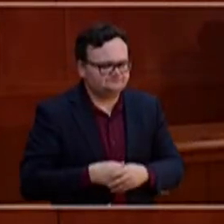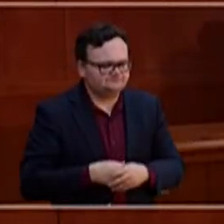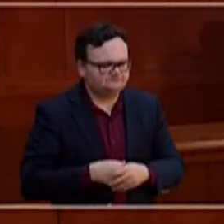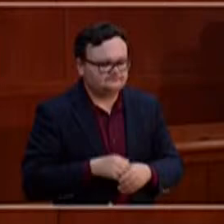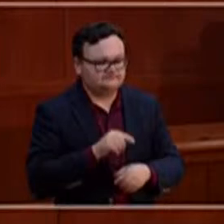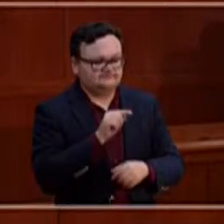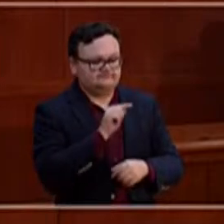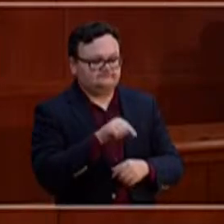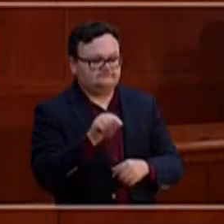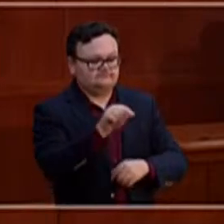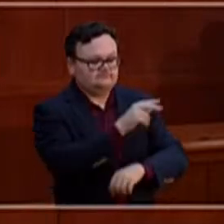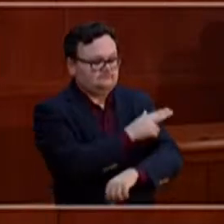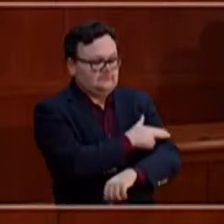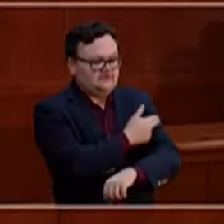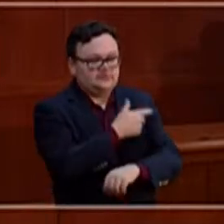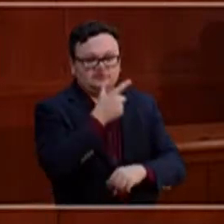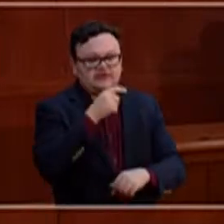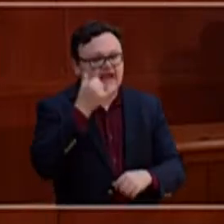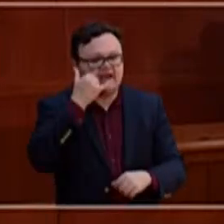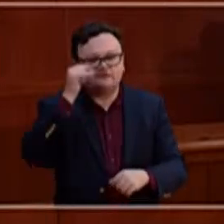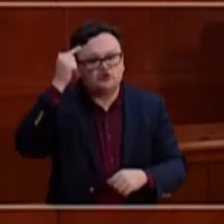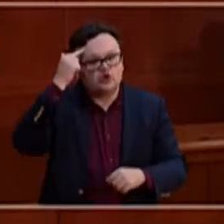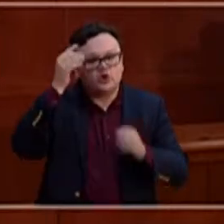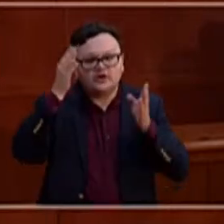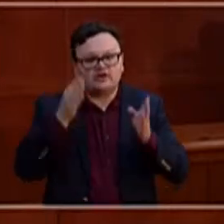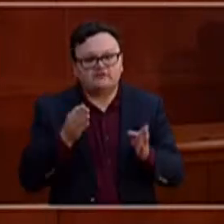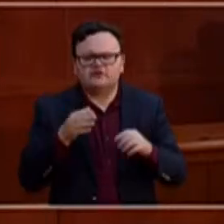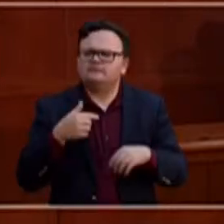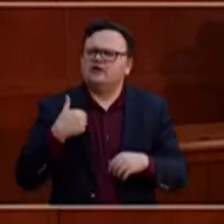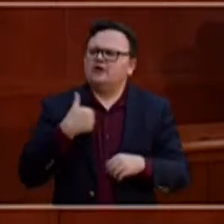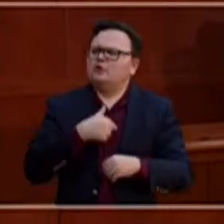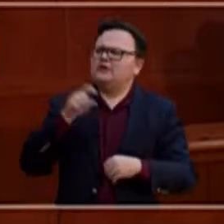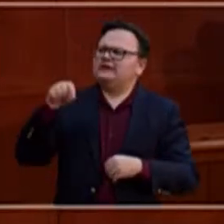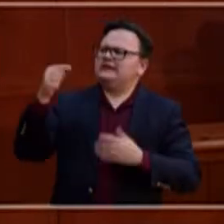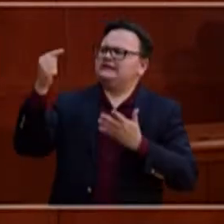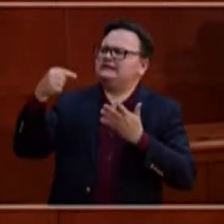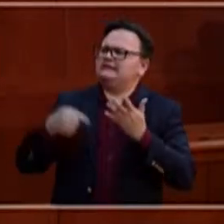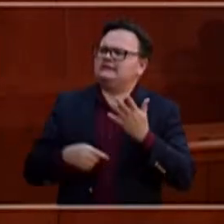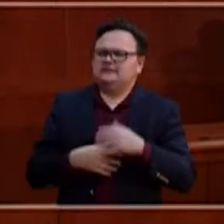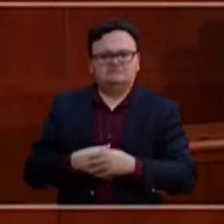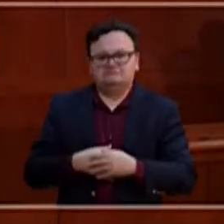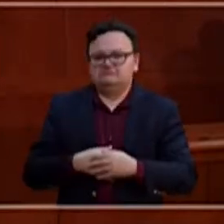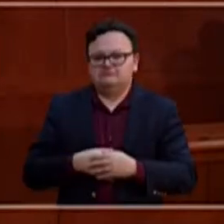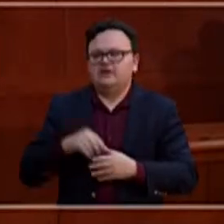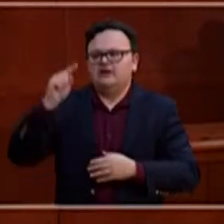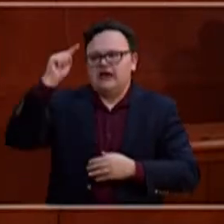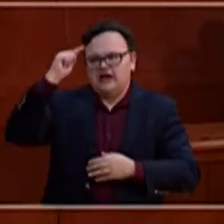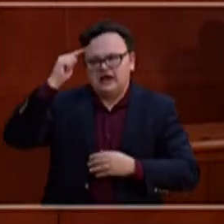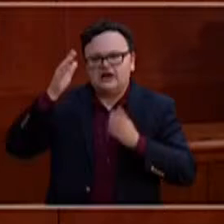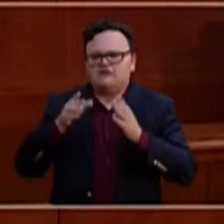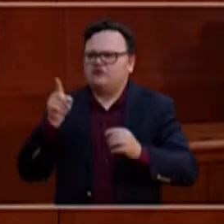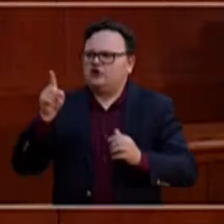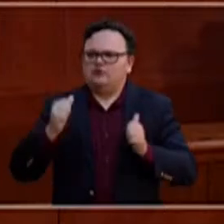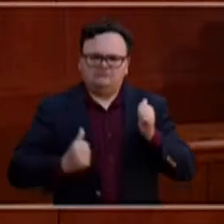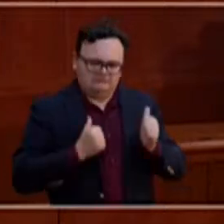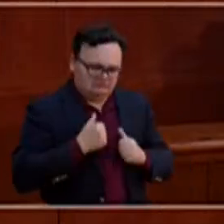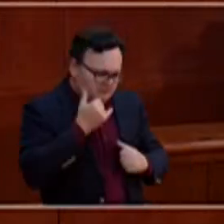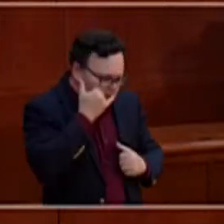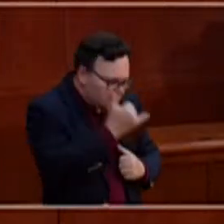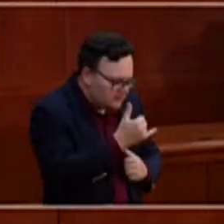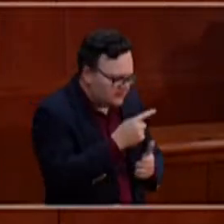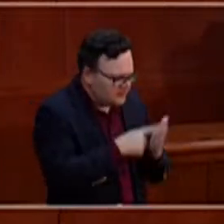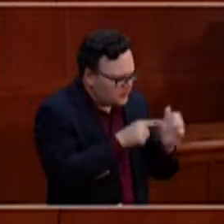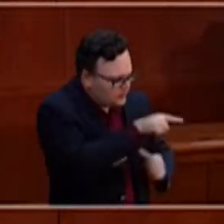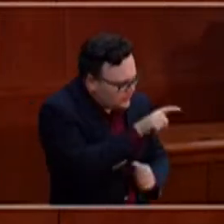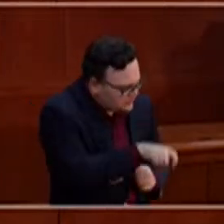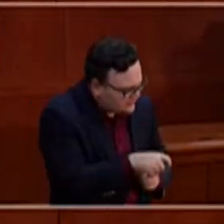hospitals don't have to call the governor and tell him what he needs, what they need. The governor is calling them. What do you need?